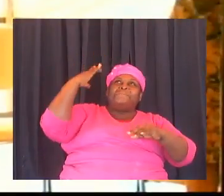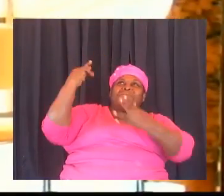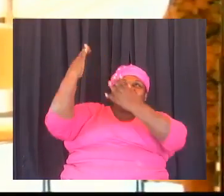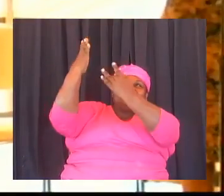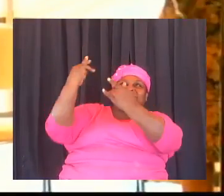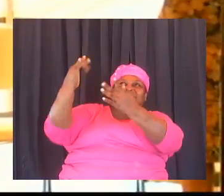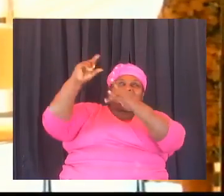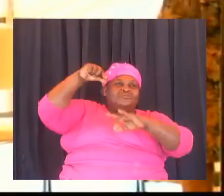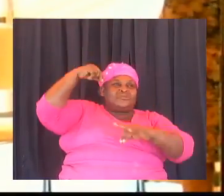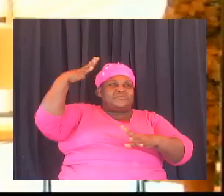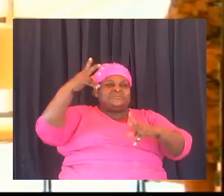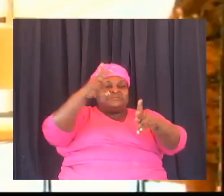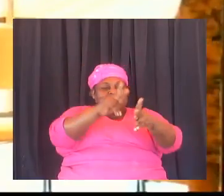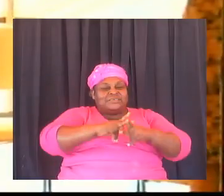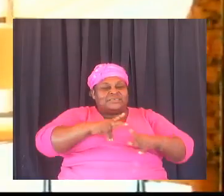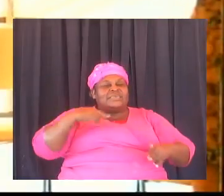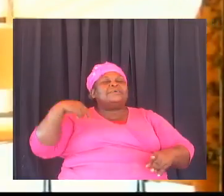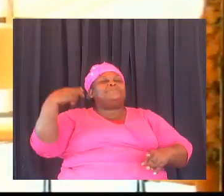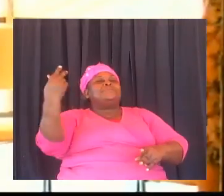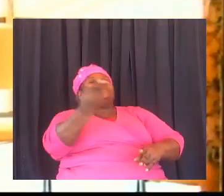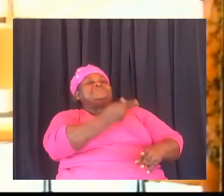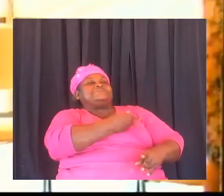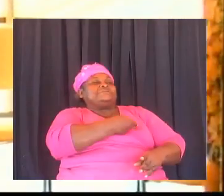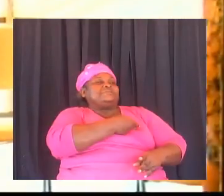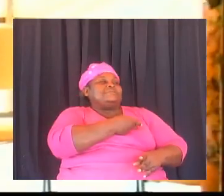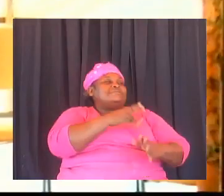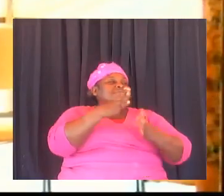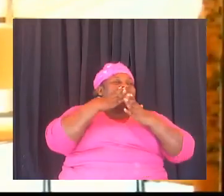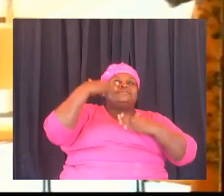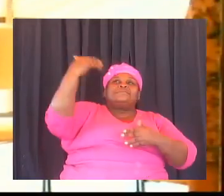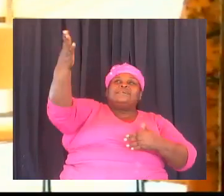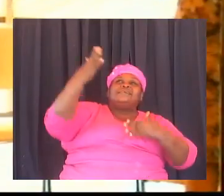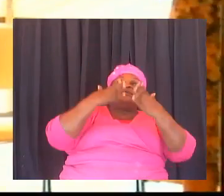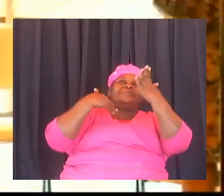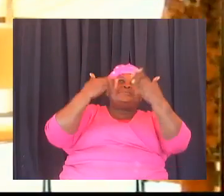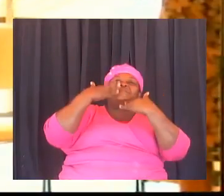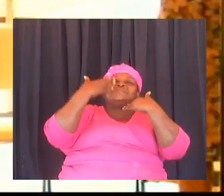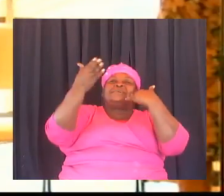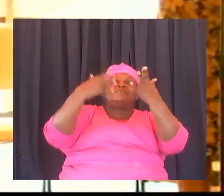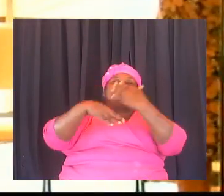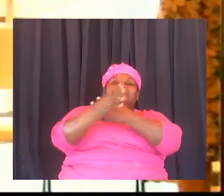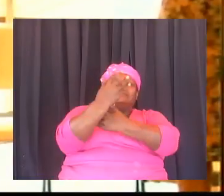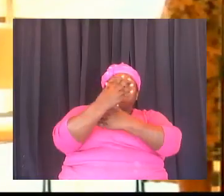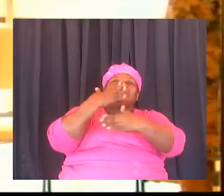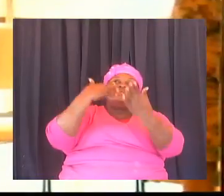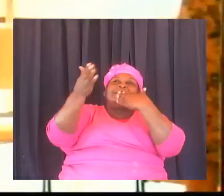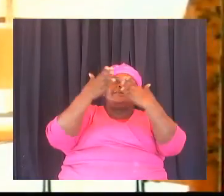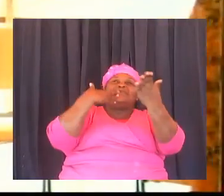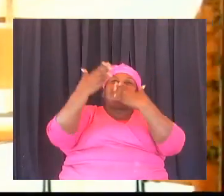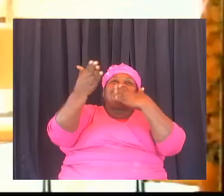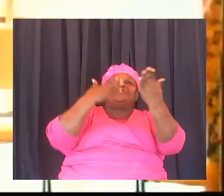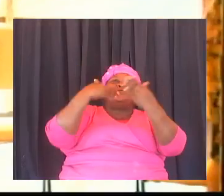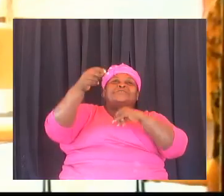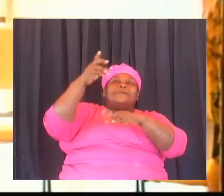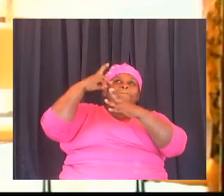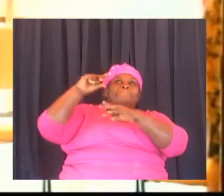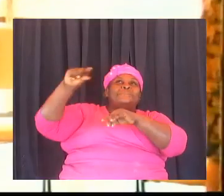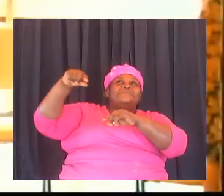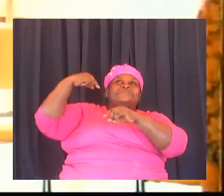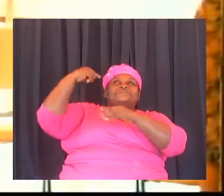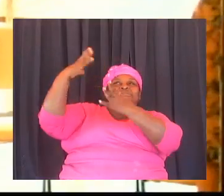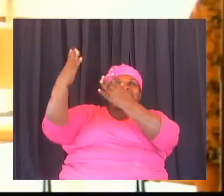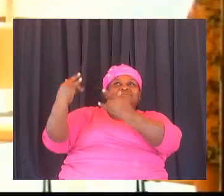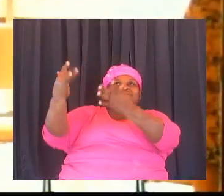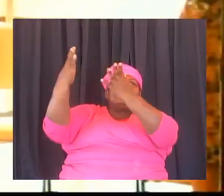God, have kept us, mighty God. We thank you for this morning. We thank you for your mercies. Thank you,